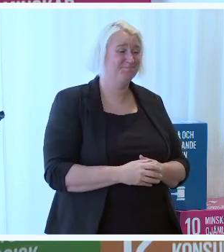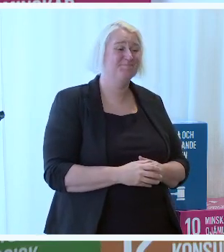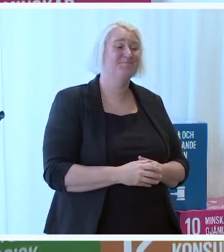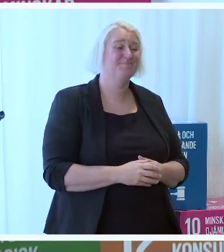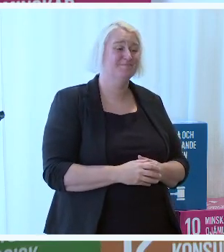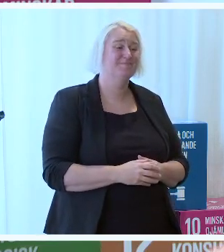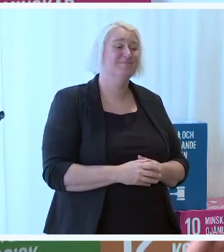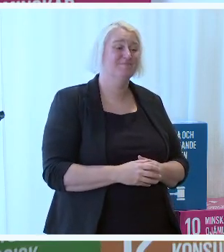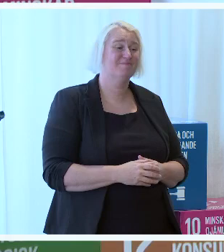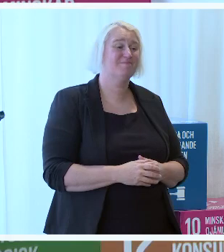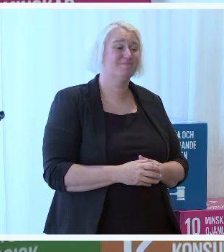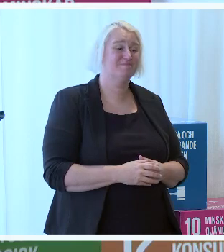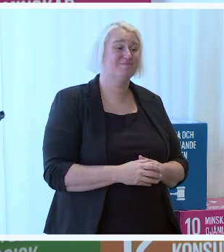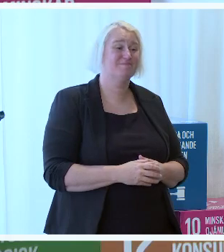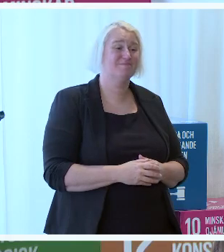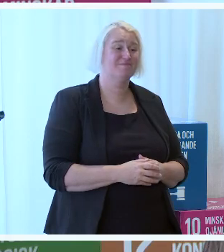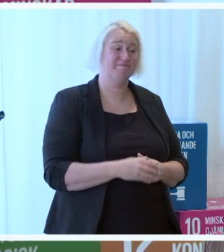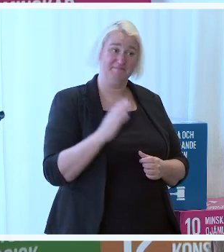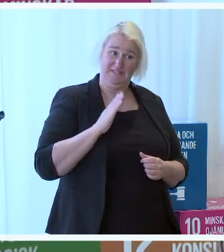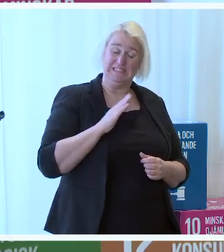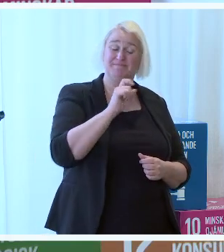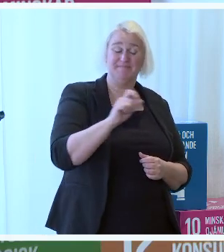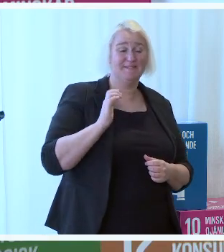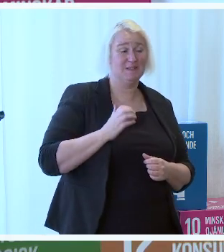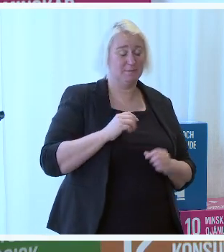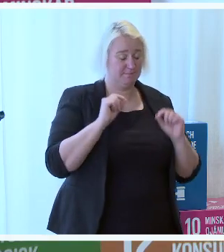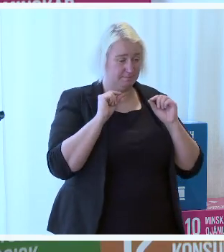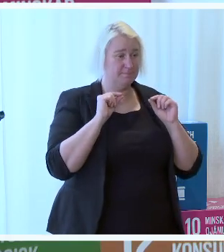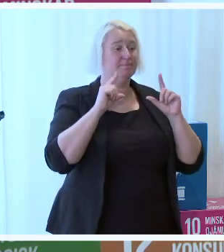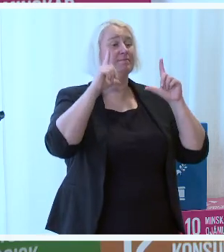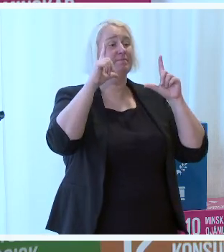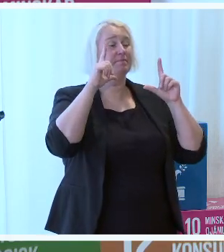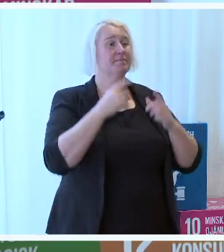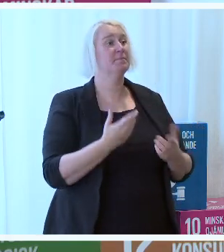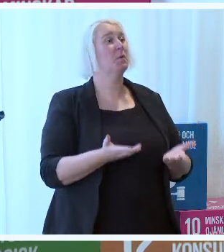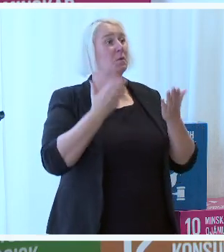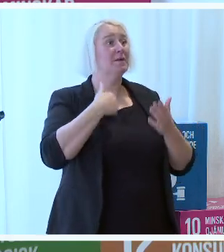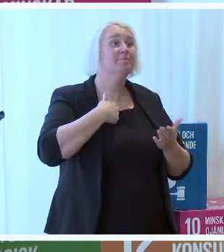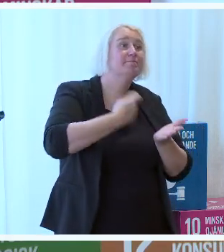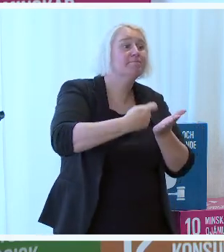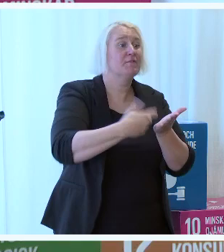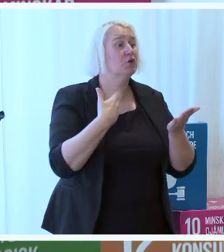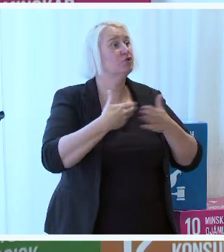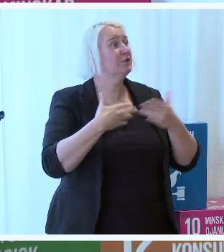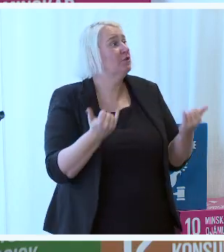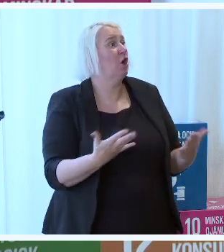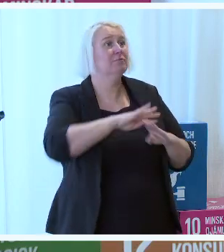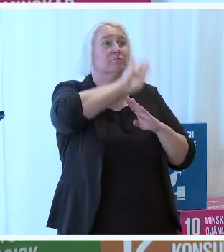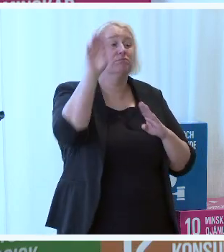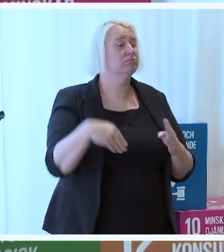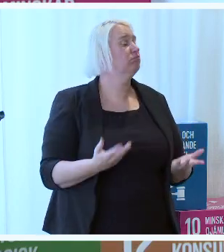of the world, when they wake up in the morning, who cannot decide on what they want to cook for their children or for themselves. So